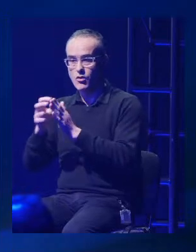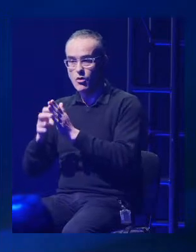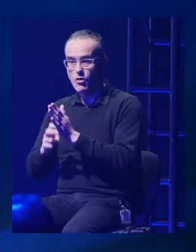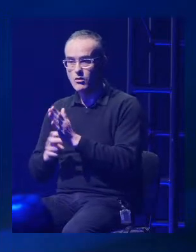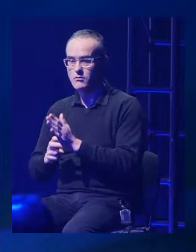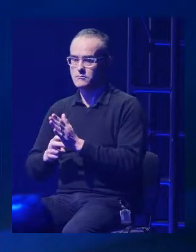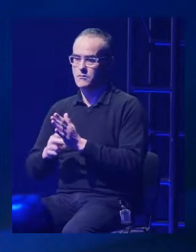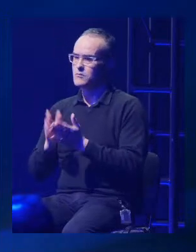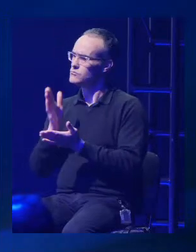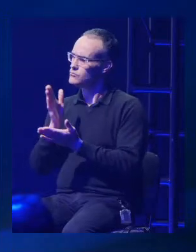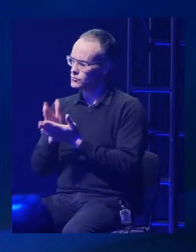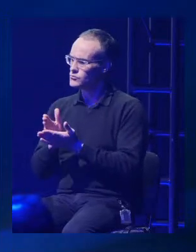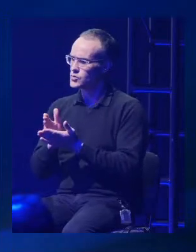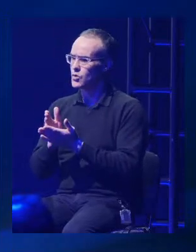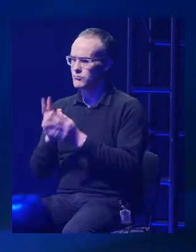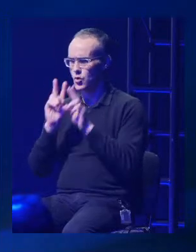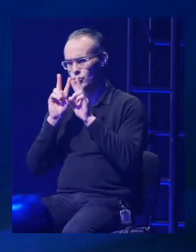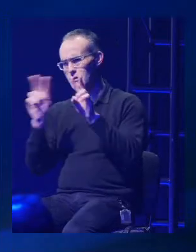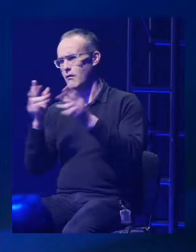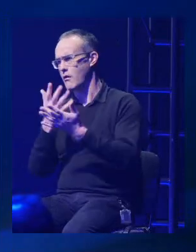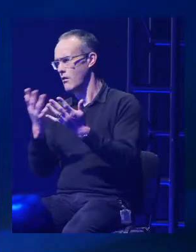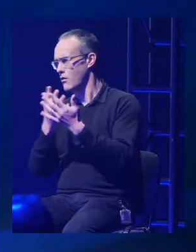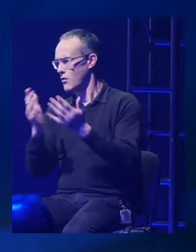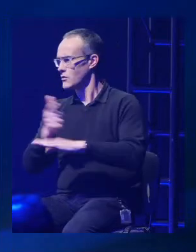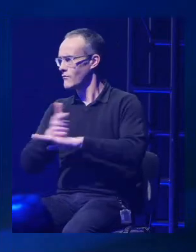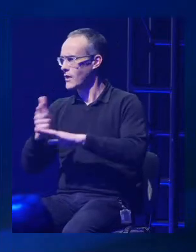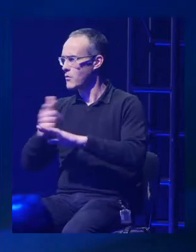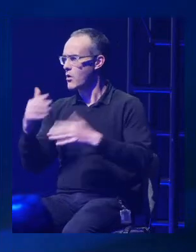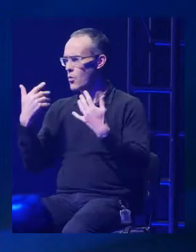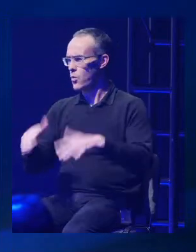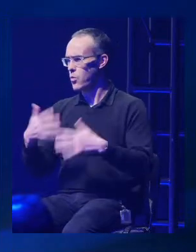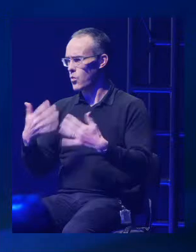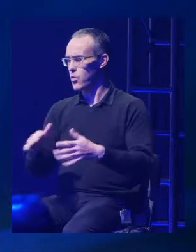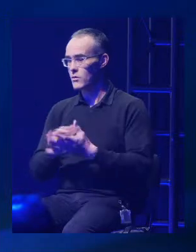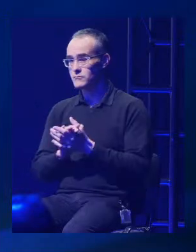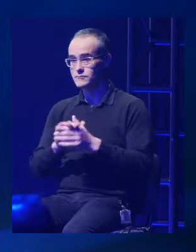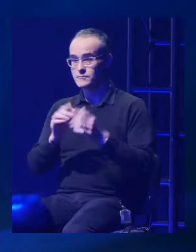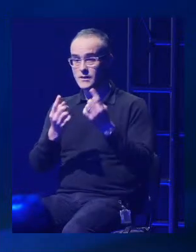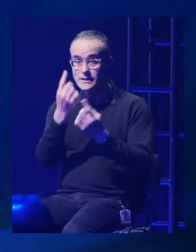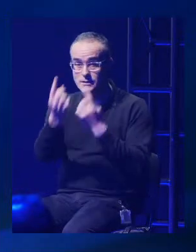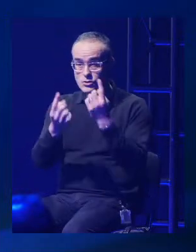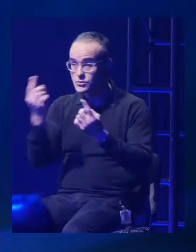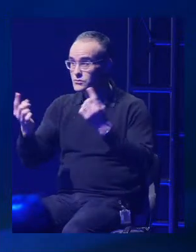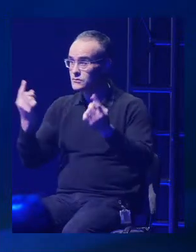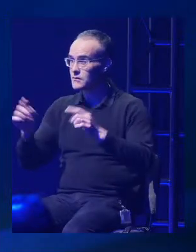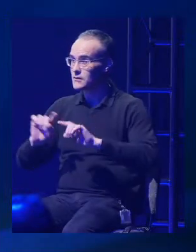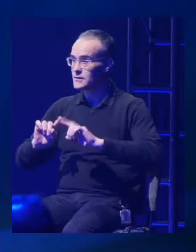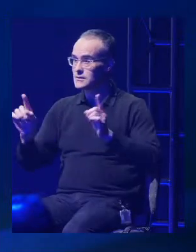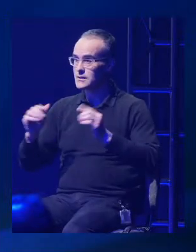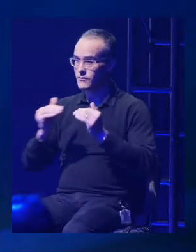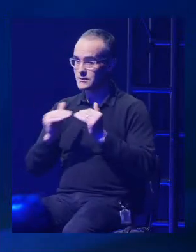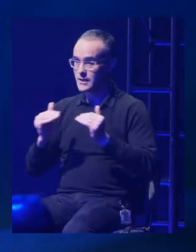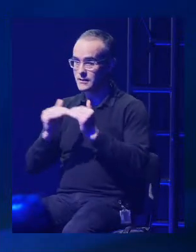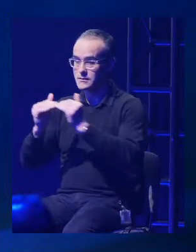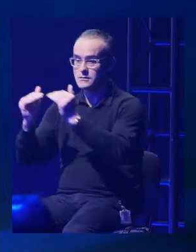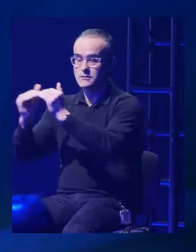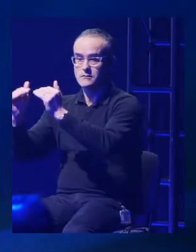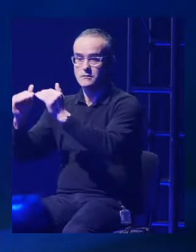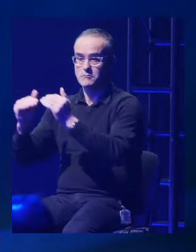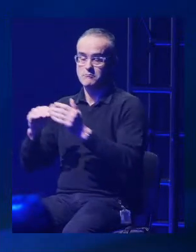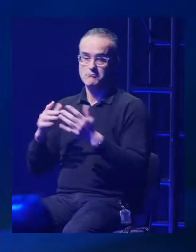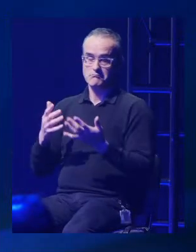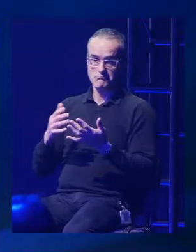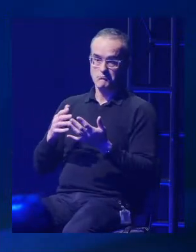the amazing camera technology at this show, and everybody's got a different standard. So there's lots of different ways to achieve the same thing, be it Sony